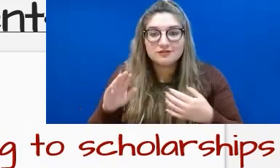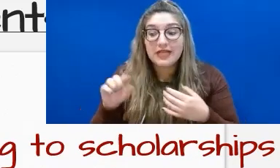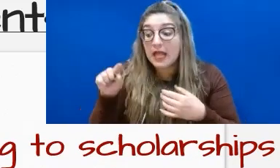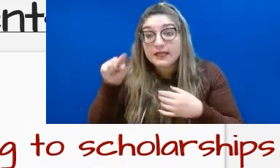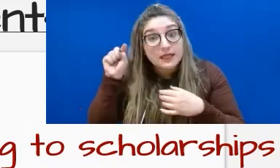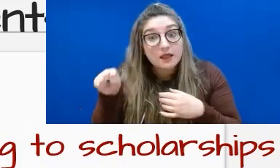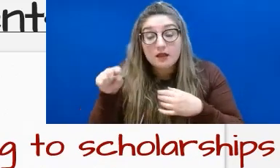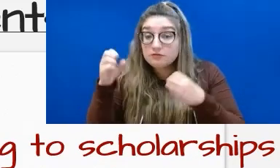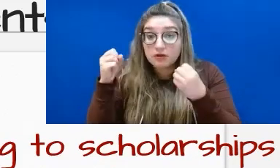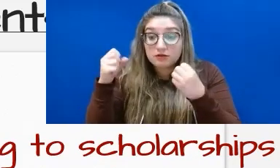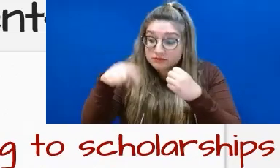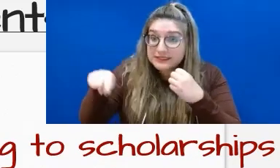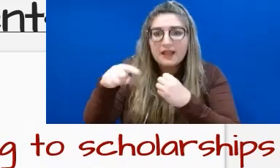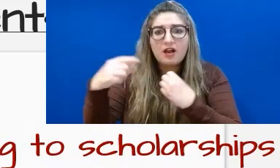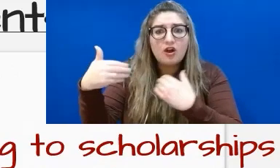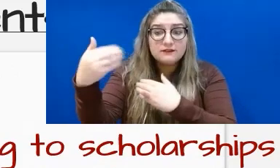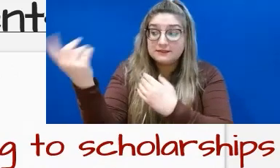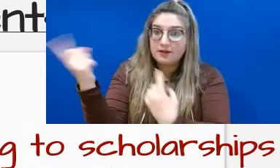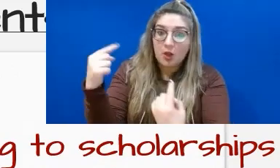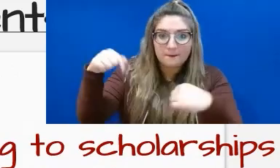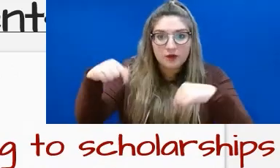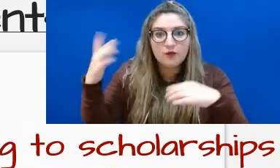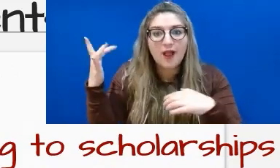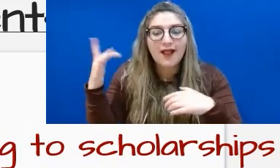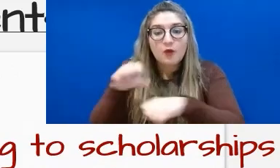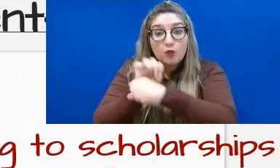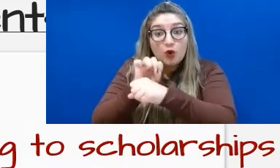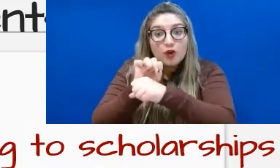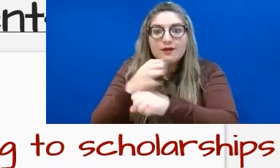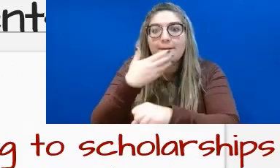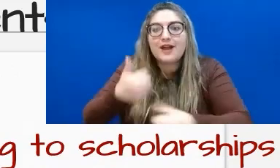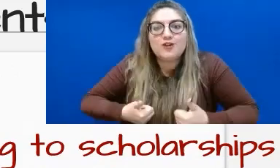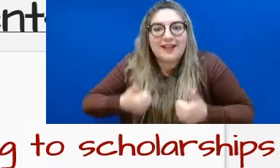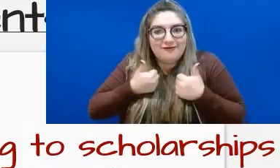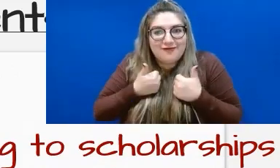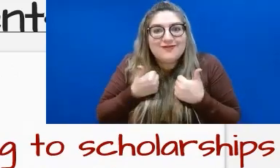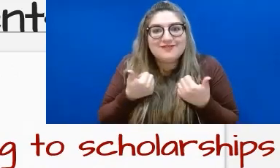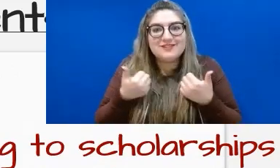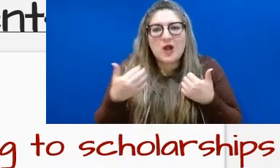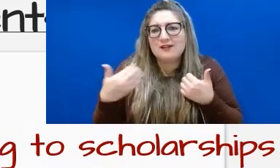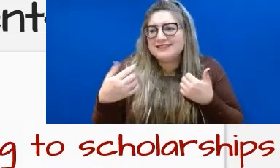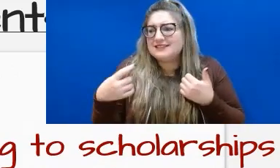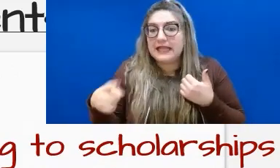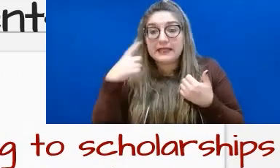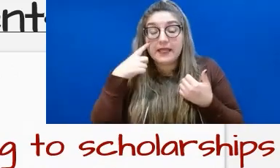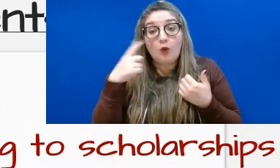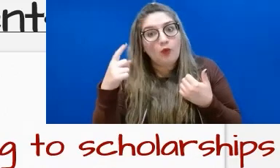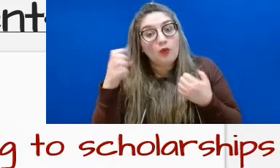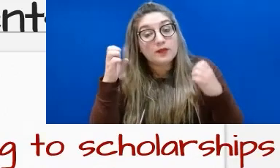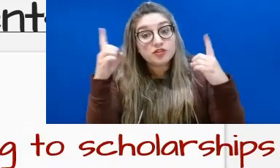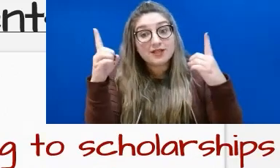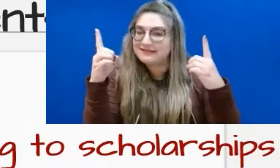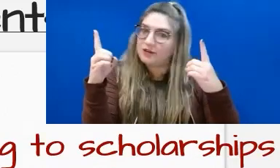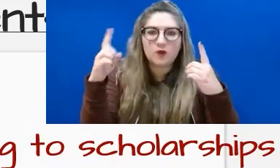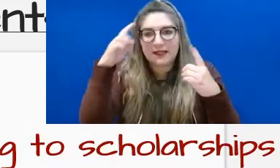better life. That's how they see it. Many of the times, education is not on their mind. Their mind is, you know what, let me go ahead and get a job